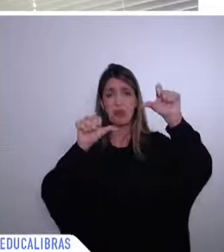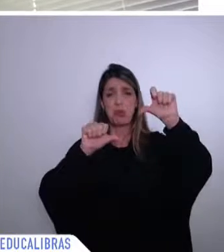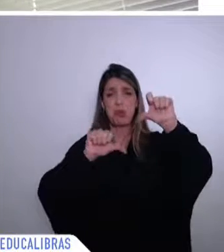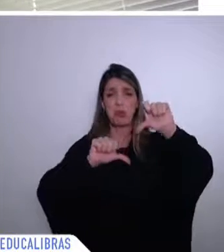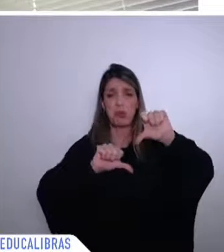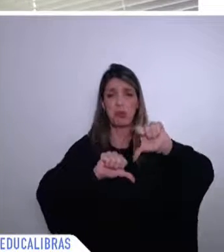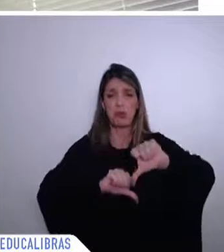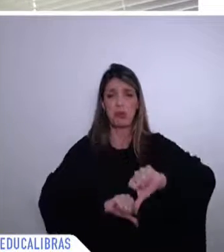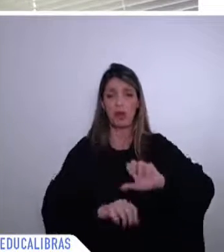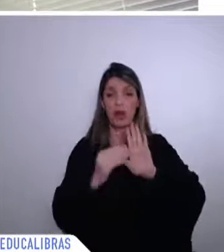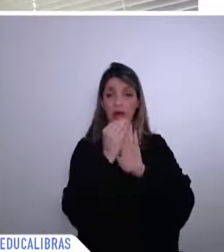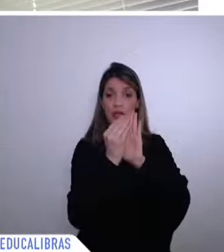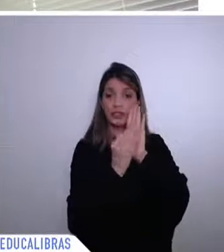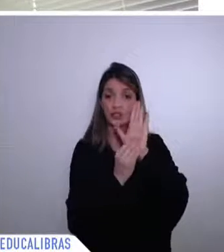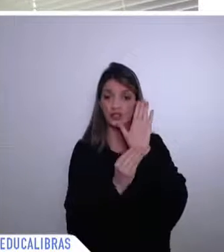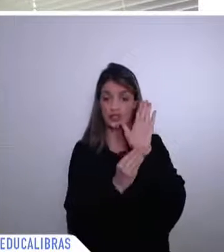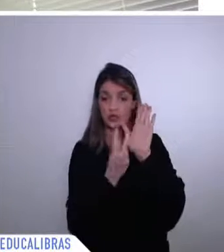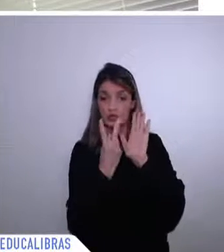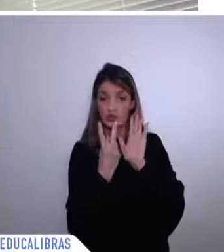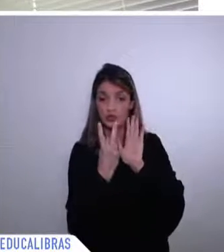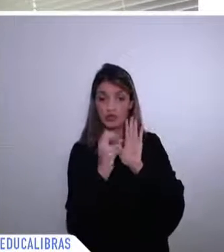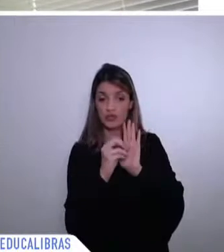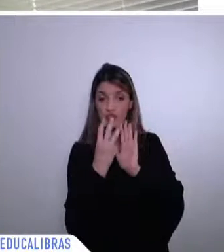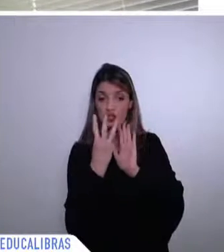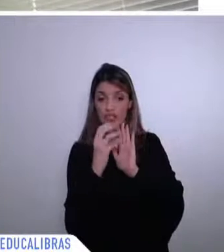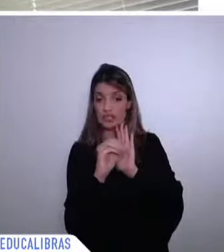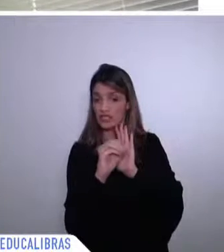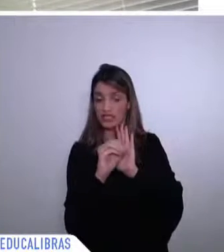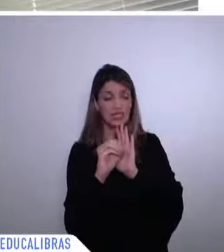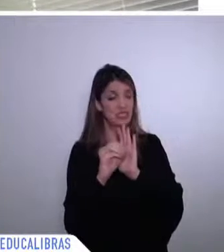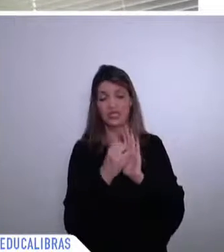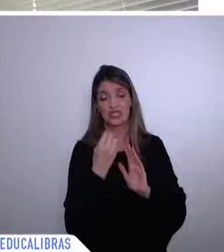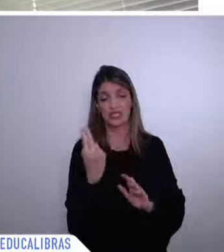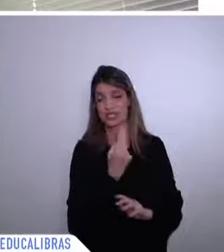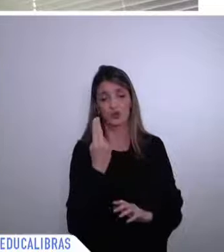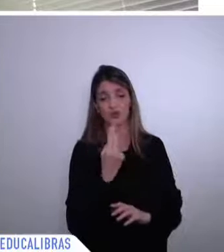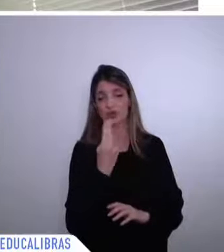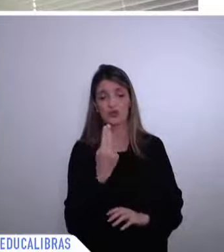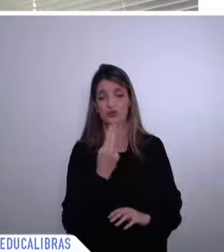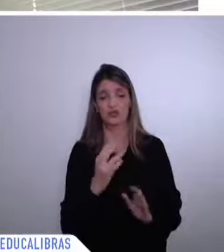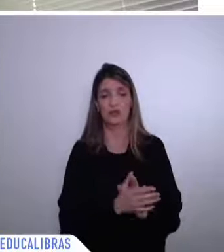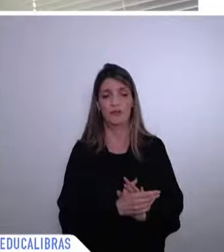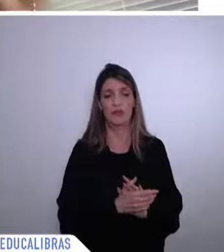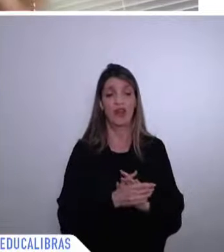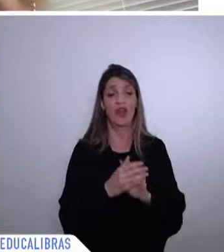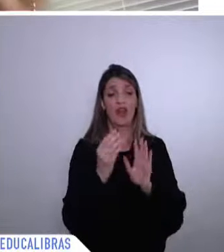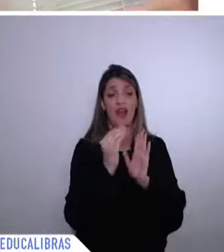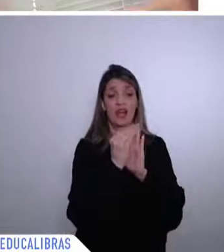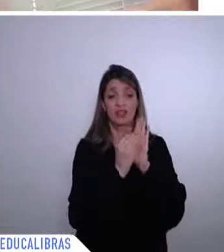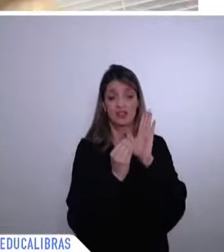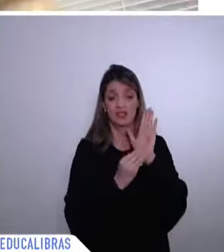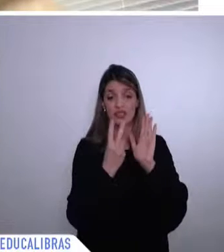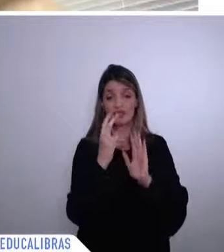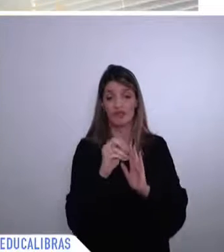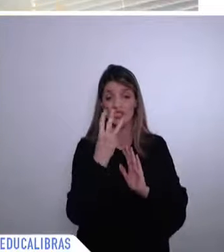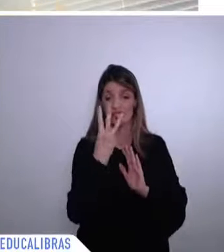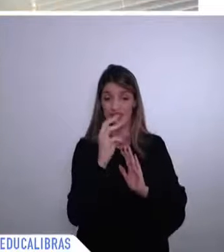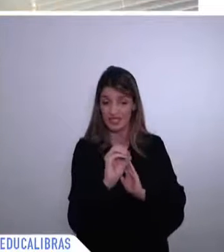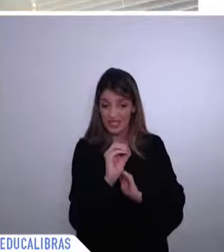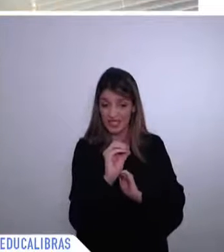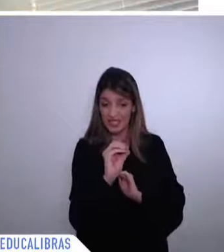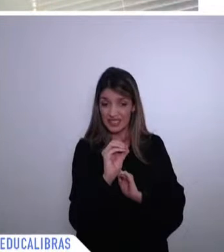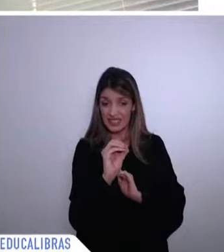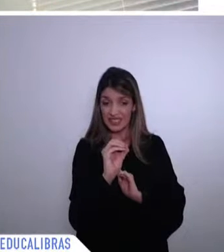the 2030 or the SDGs for 2030. I usually say that the